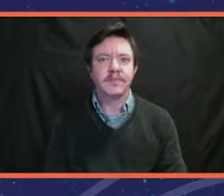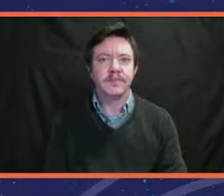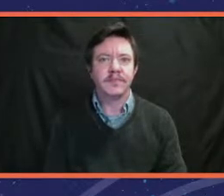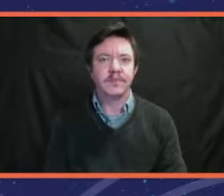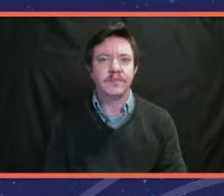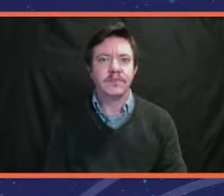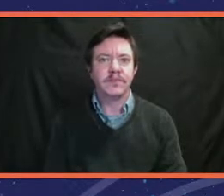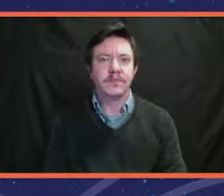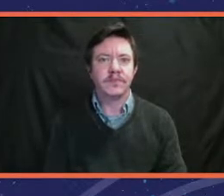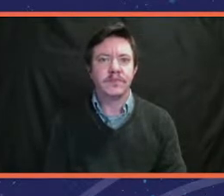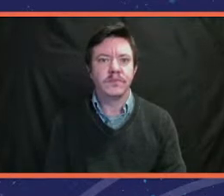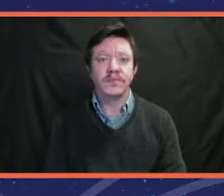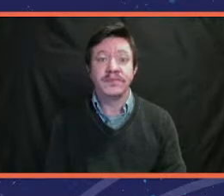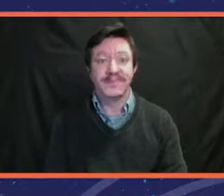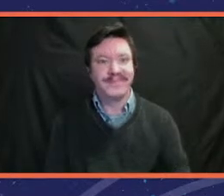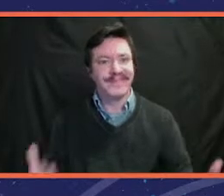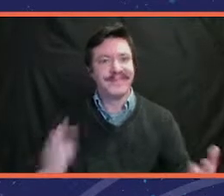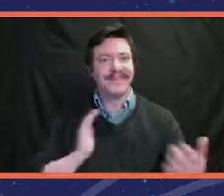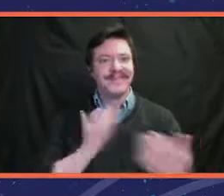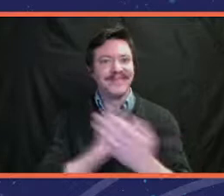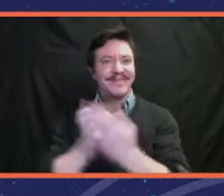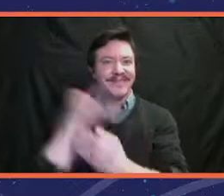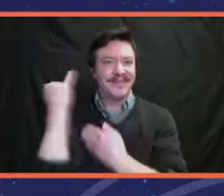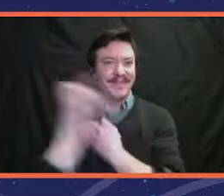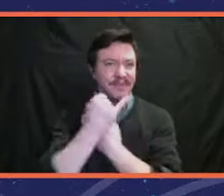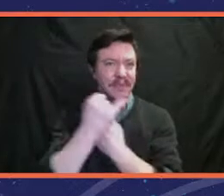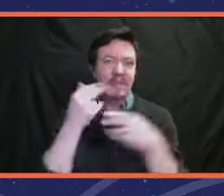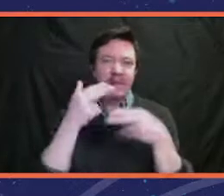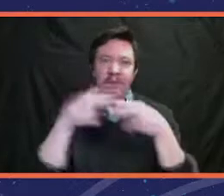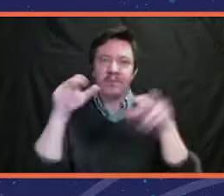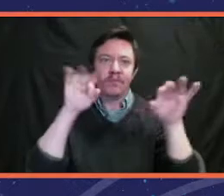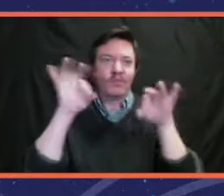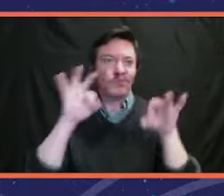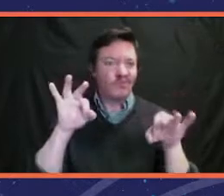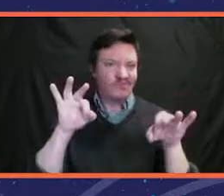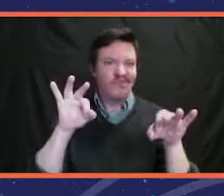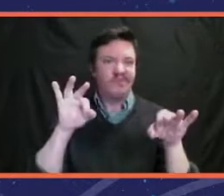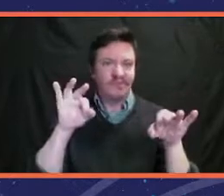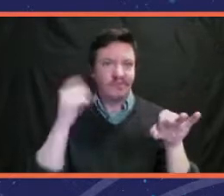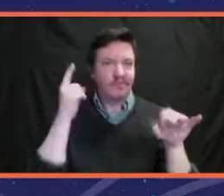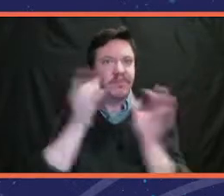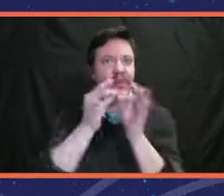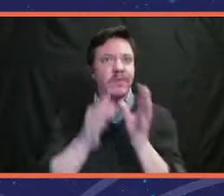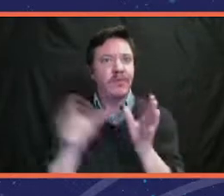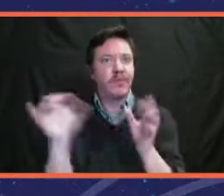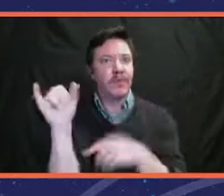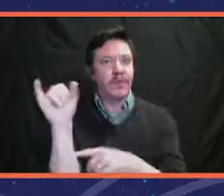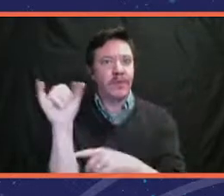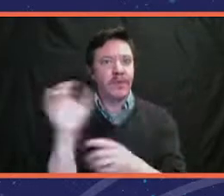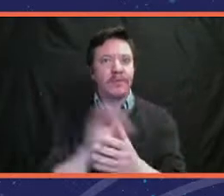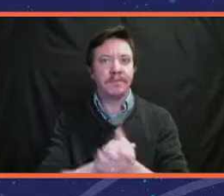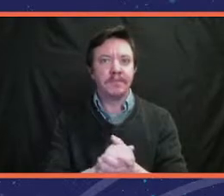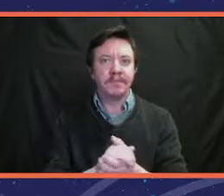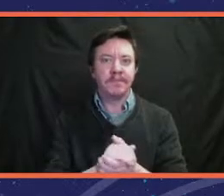So that's our project, and I'll briefly describe it for the interpreter as well. So